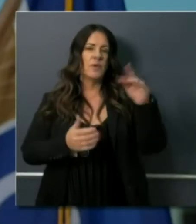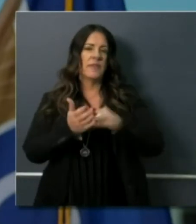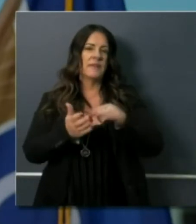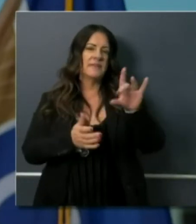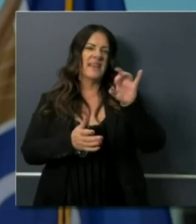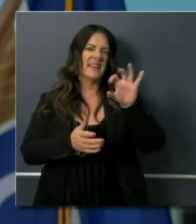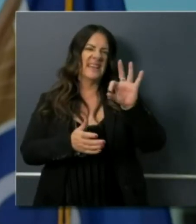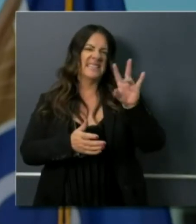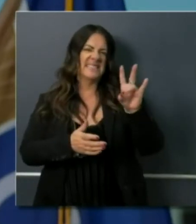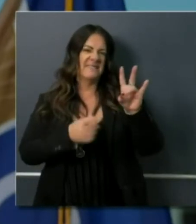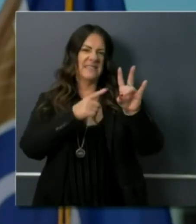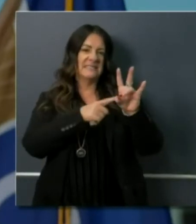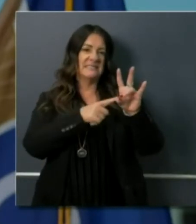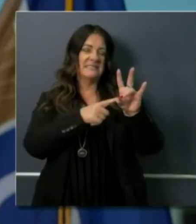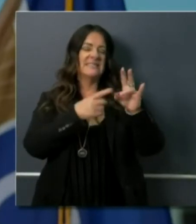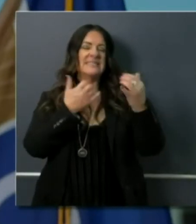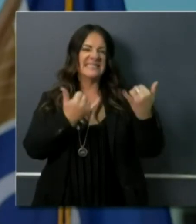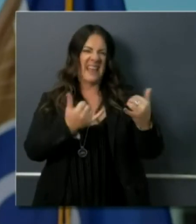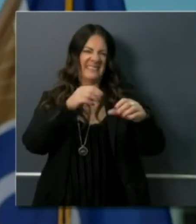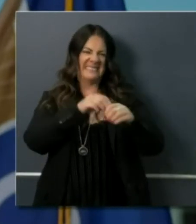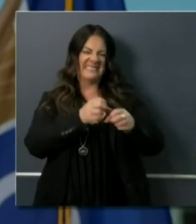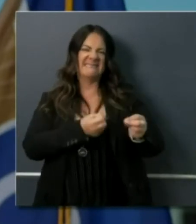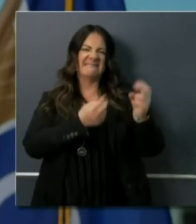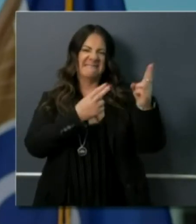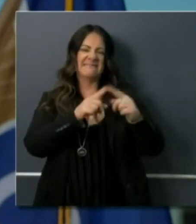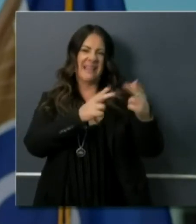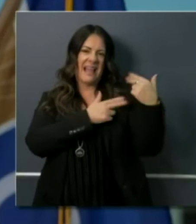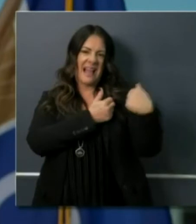2,897 are in our hospital systems and